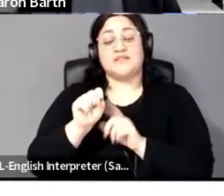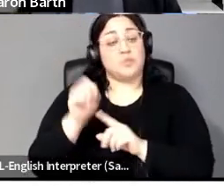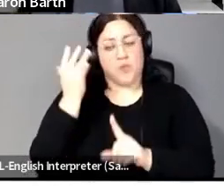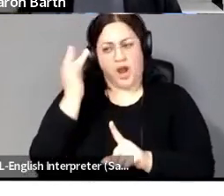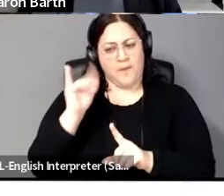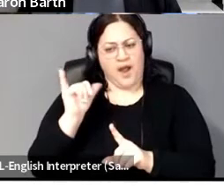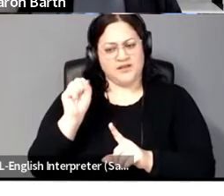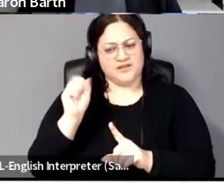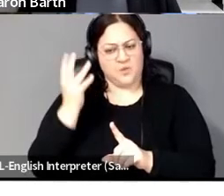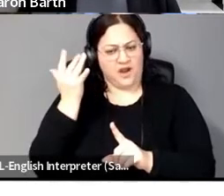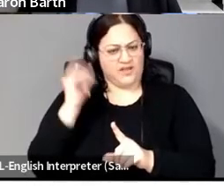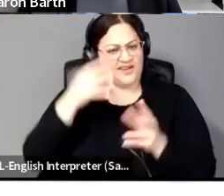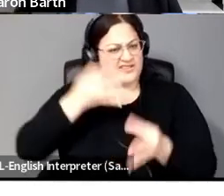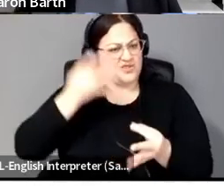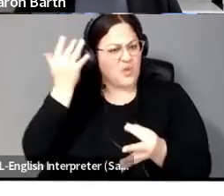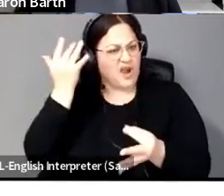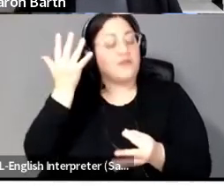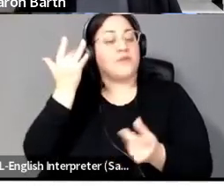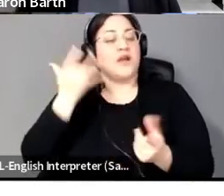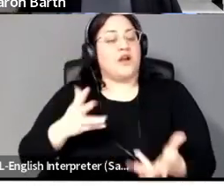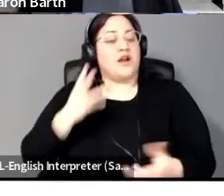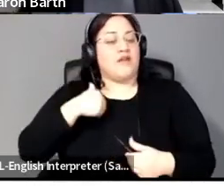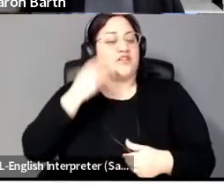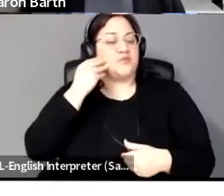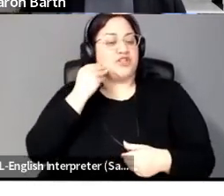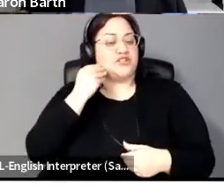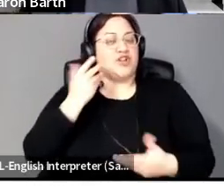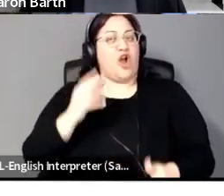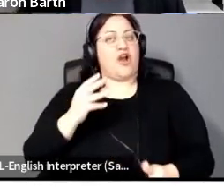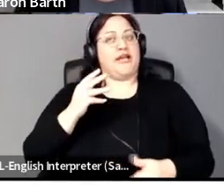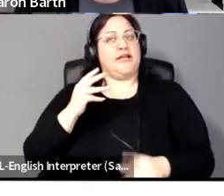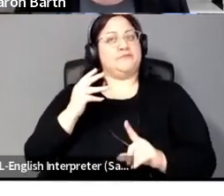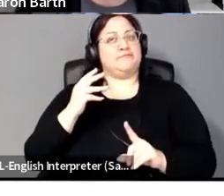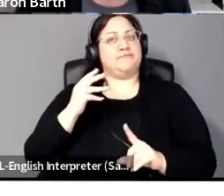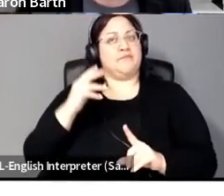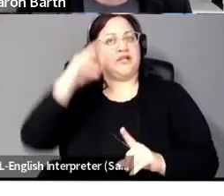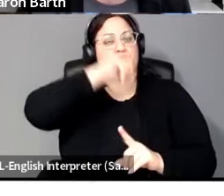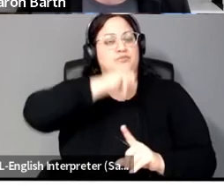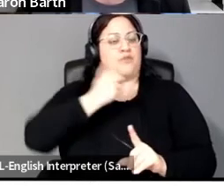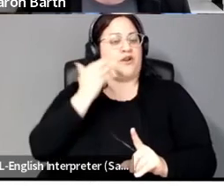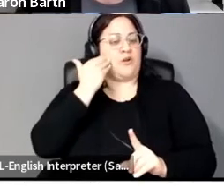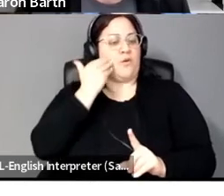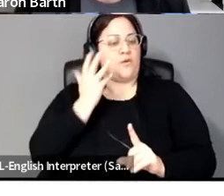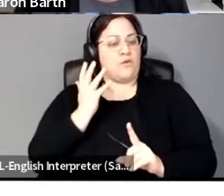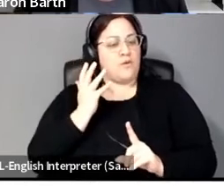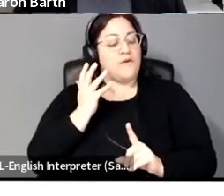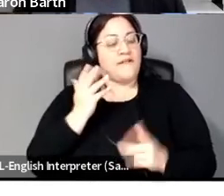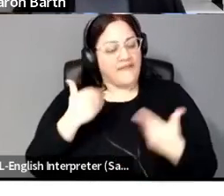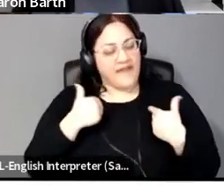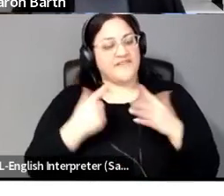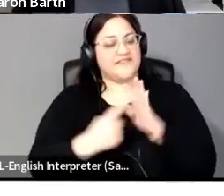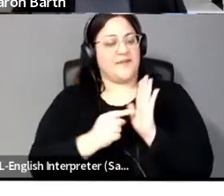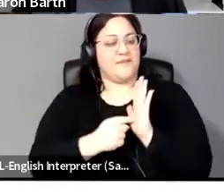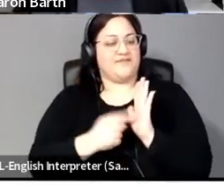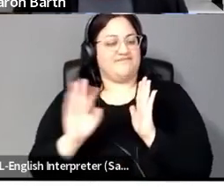into our head, right? So here's an example from just if you're running your business or running your business unit,